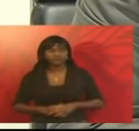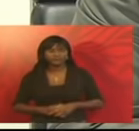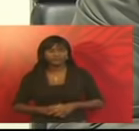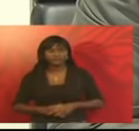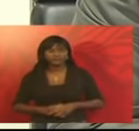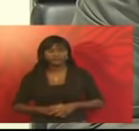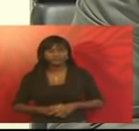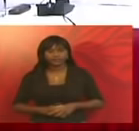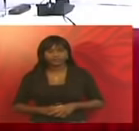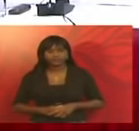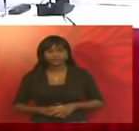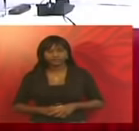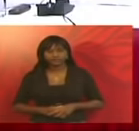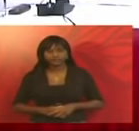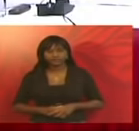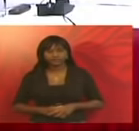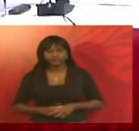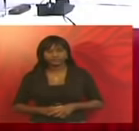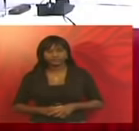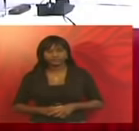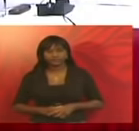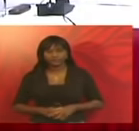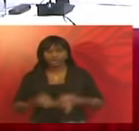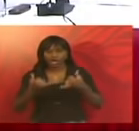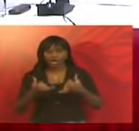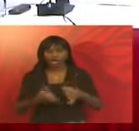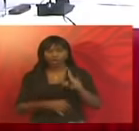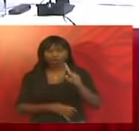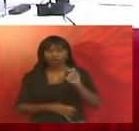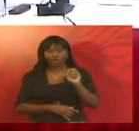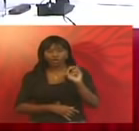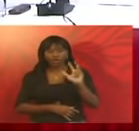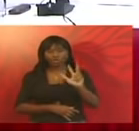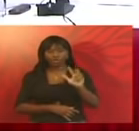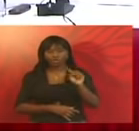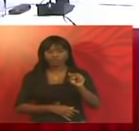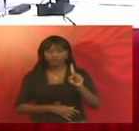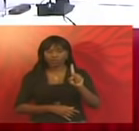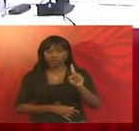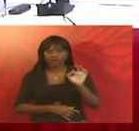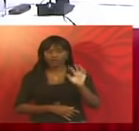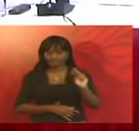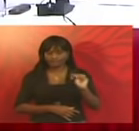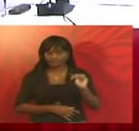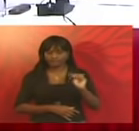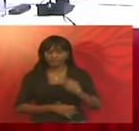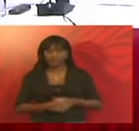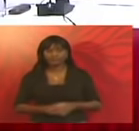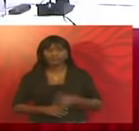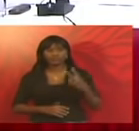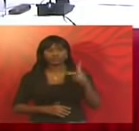Thank you for that clarification, Dr. Hines. We now go to 103.1 FM for your two questions.